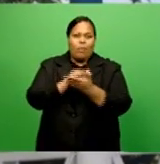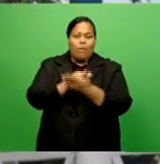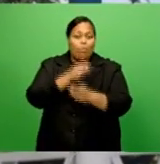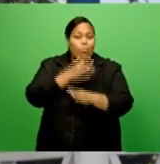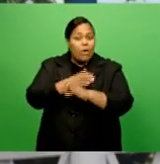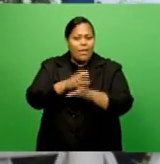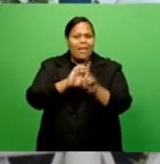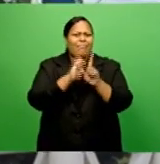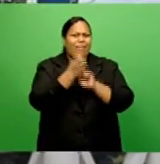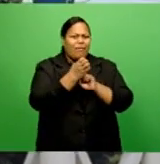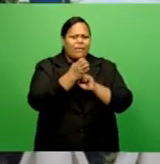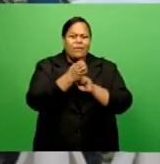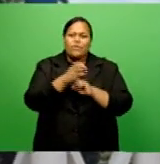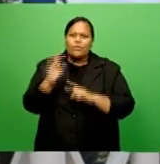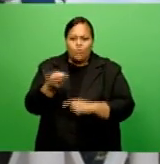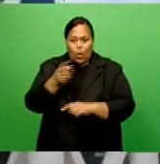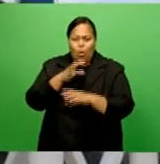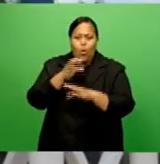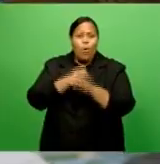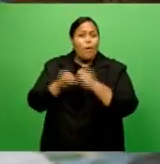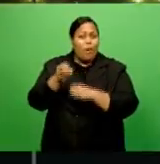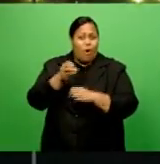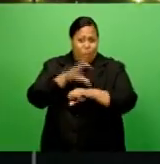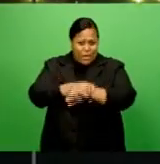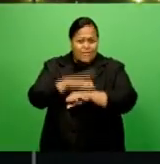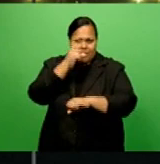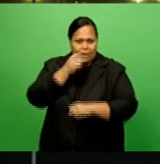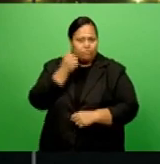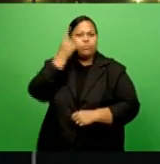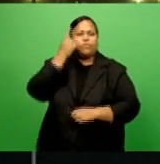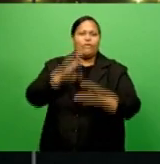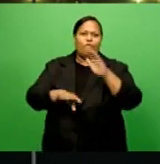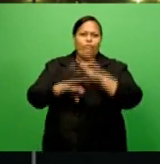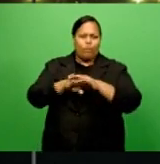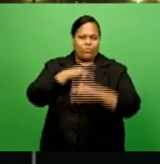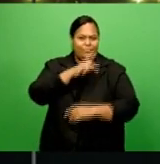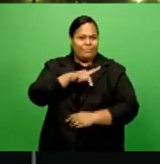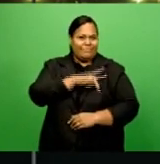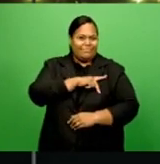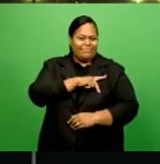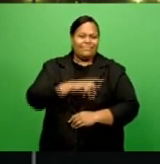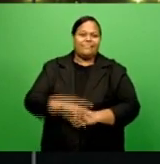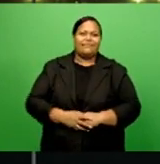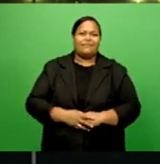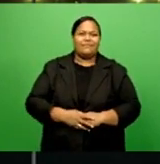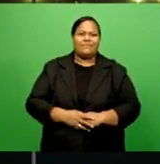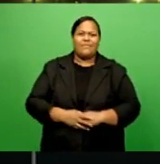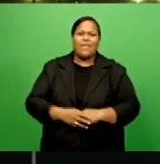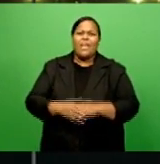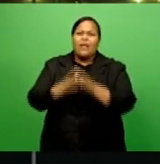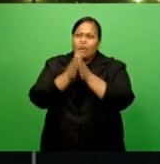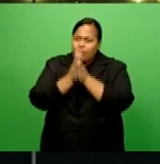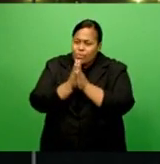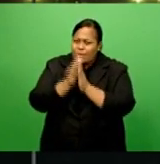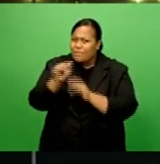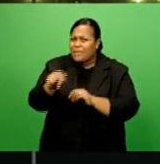officers realize their full potential. Worshippers of Victory Assemblies of God in Makoi Nasinu have expressed